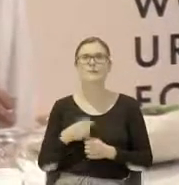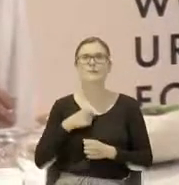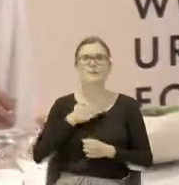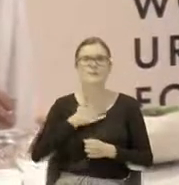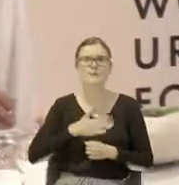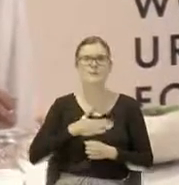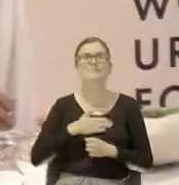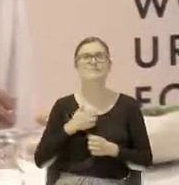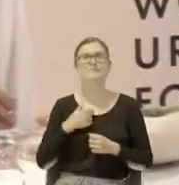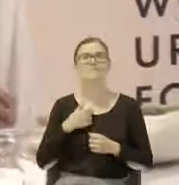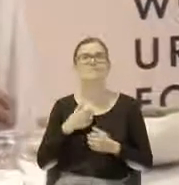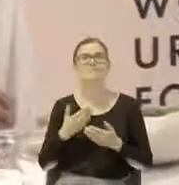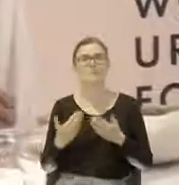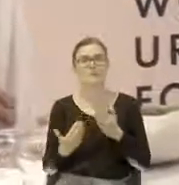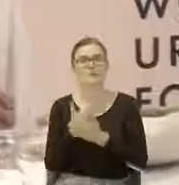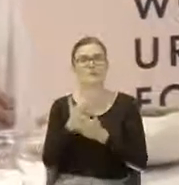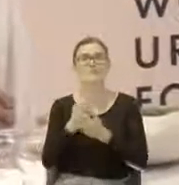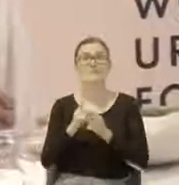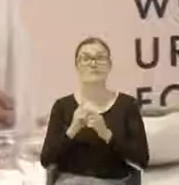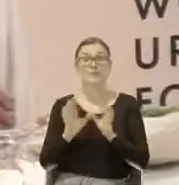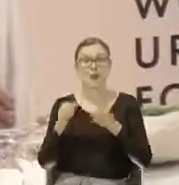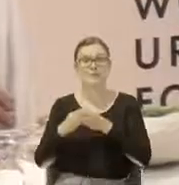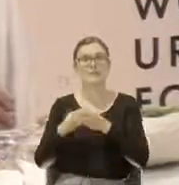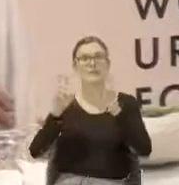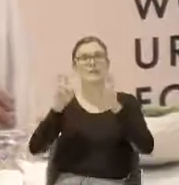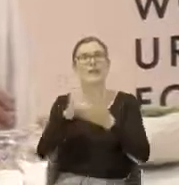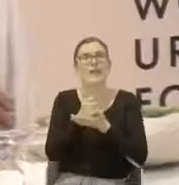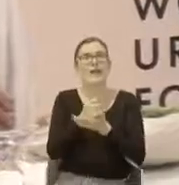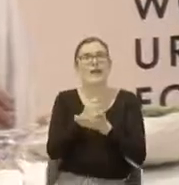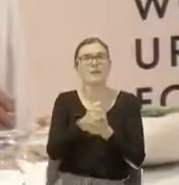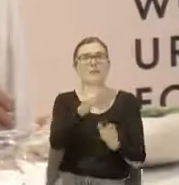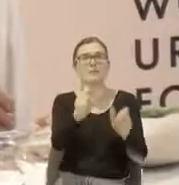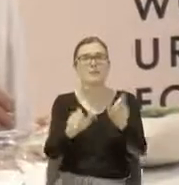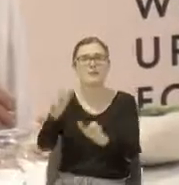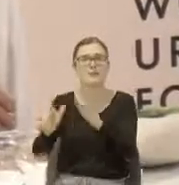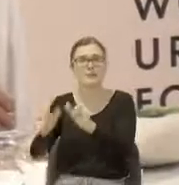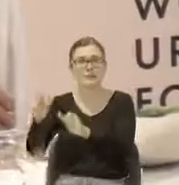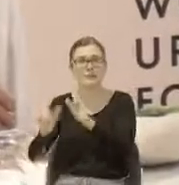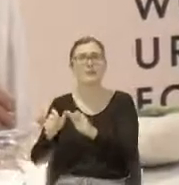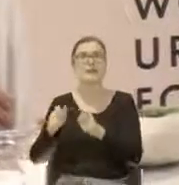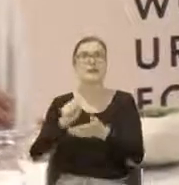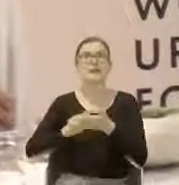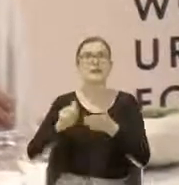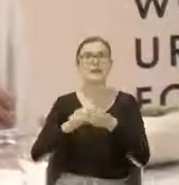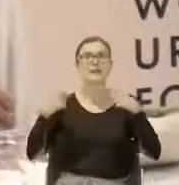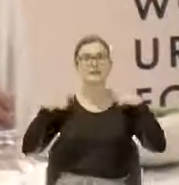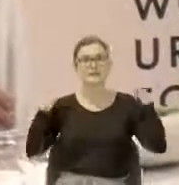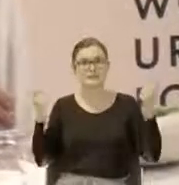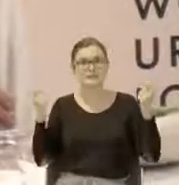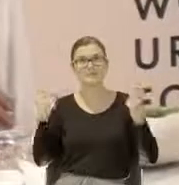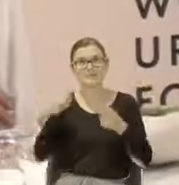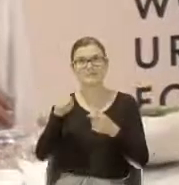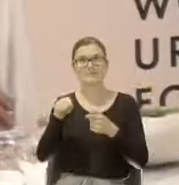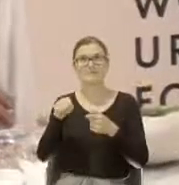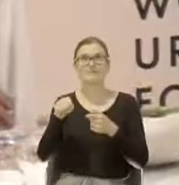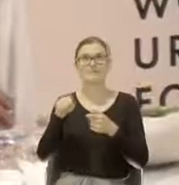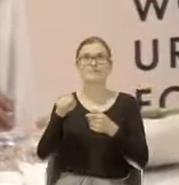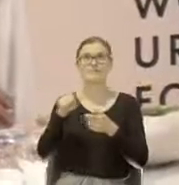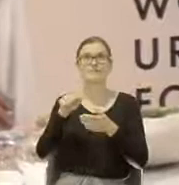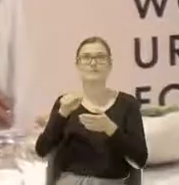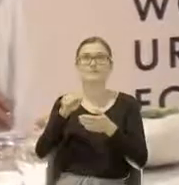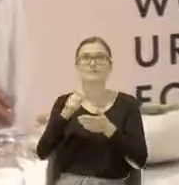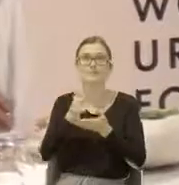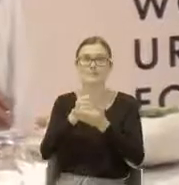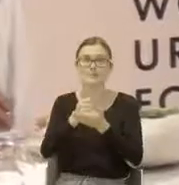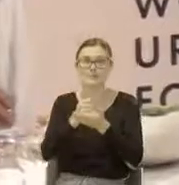Secretary General included and put forward to member states and led to a consultative process with central governments through the General Assembly and the Office of the